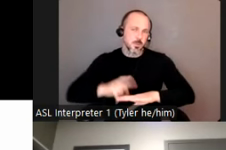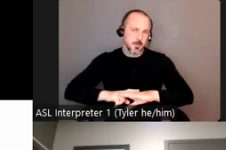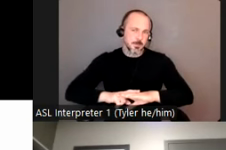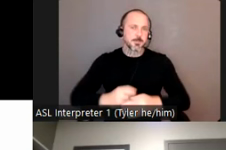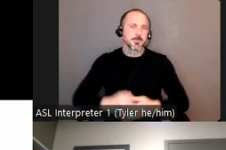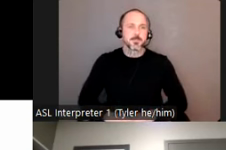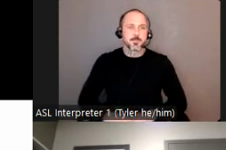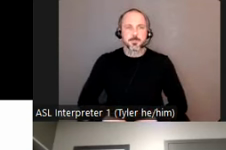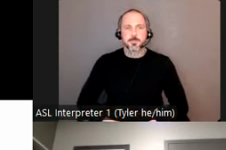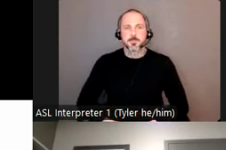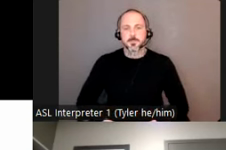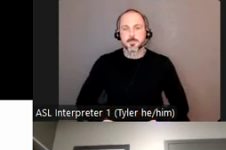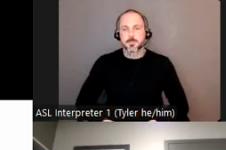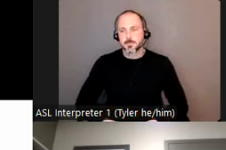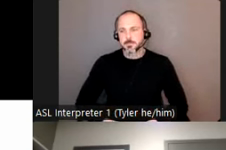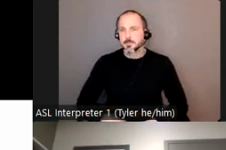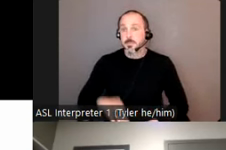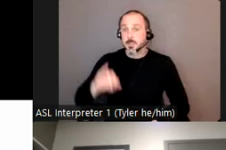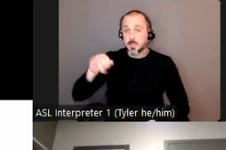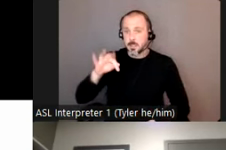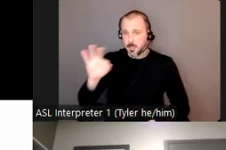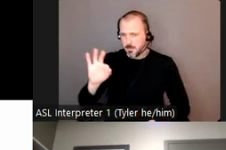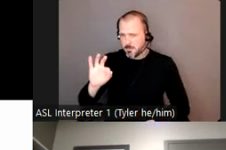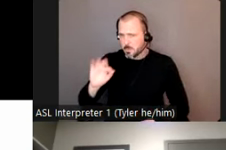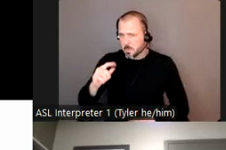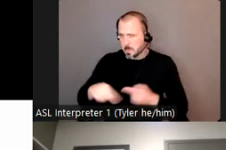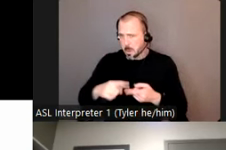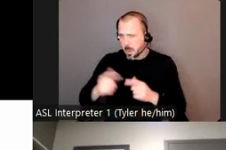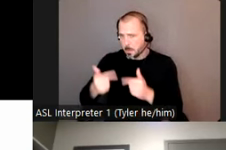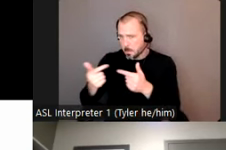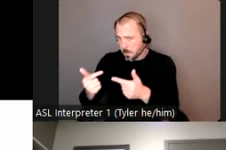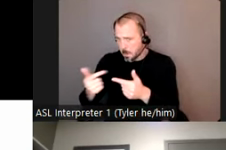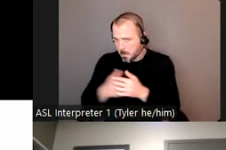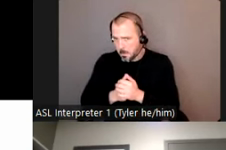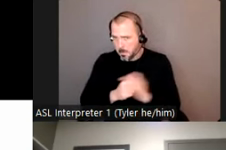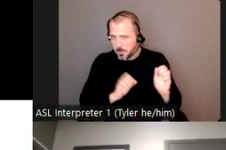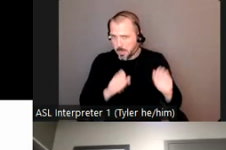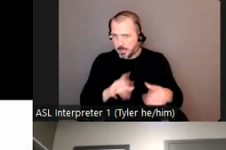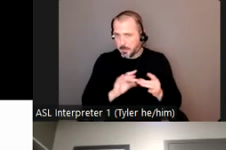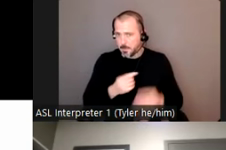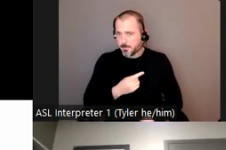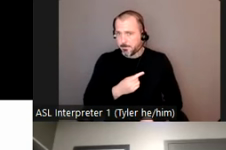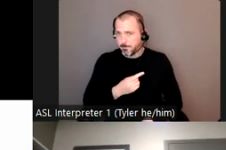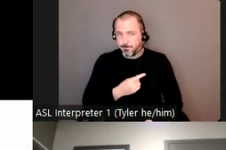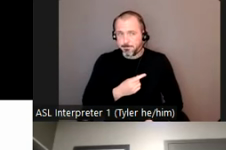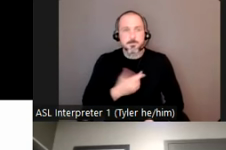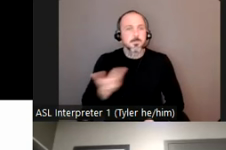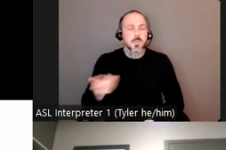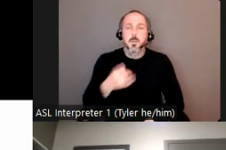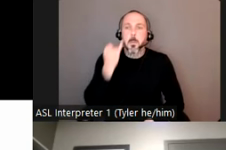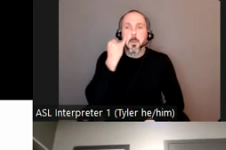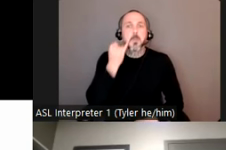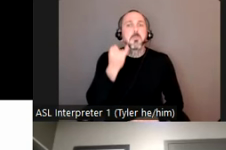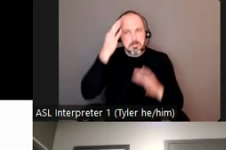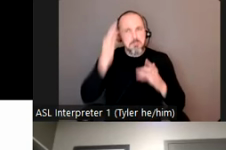So Jeff, I'm not sure when you're going to pick up the slides. But I can touch base on this. So how are the victims sending their money? Wire